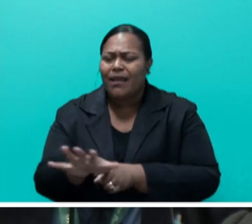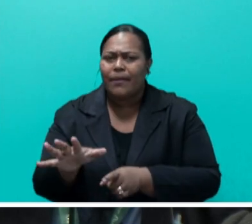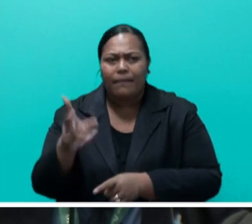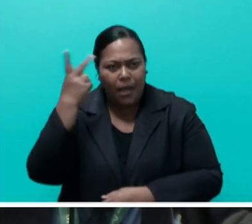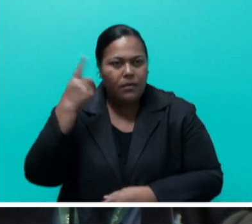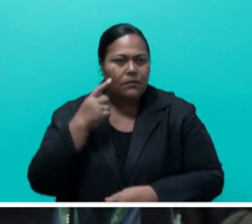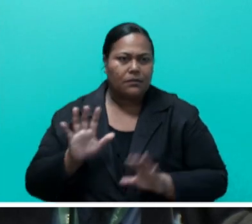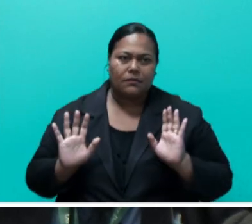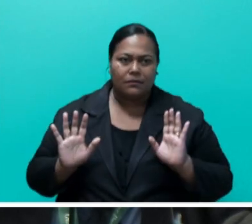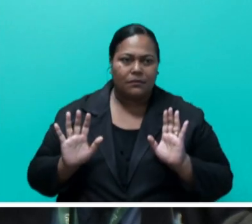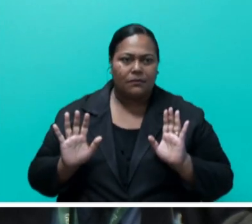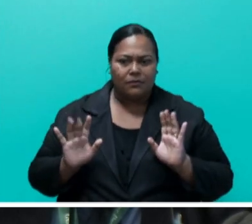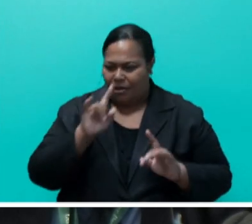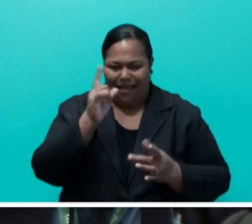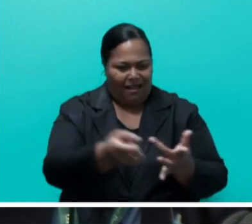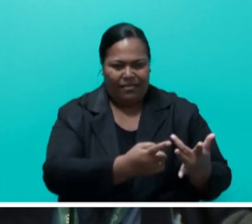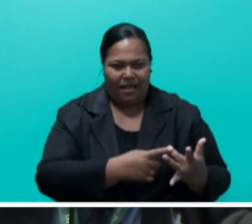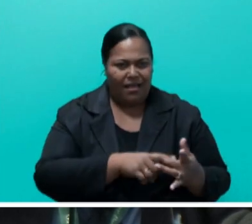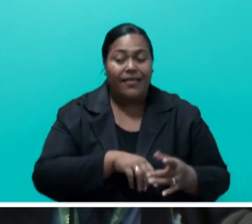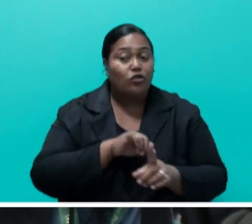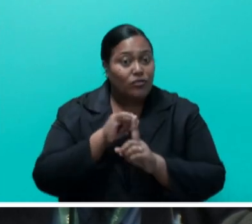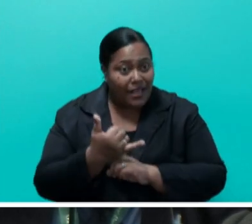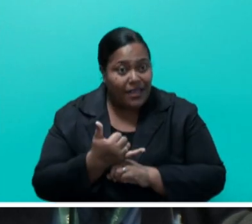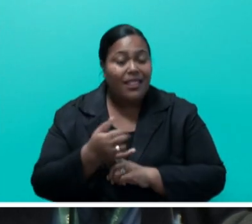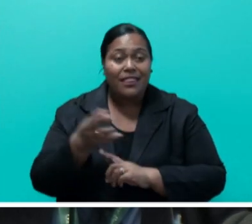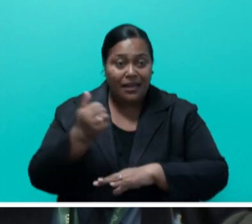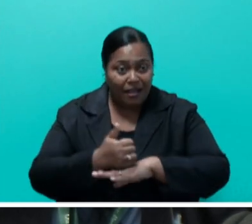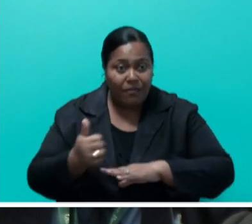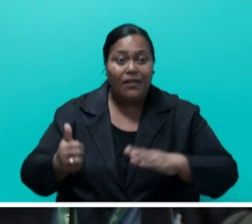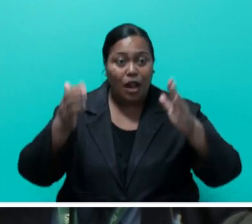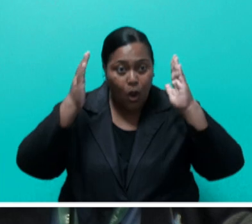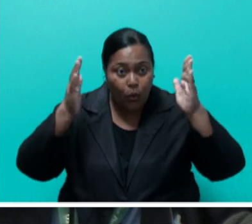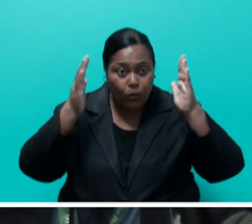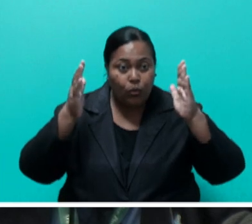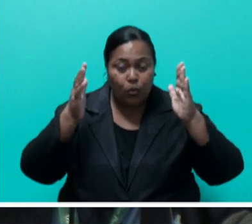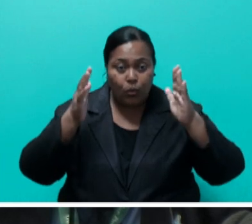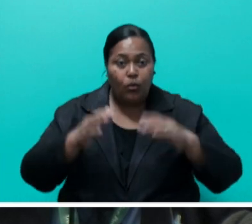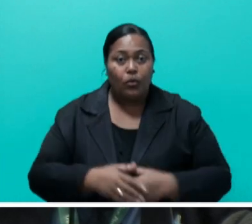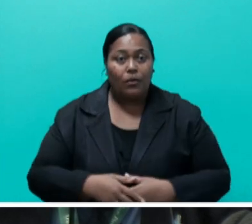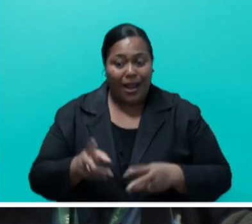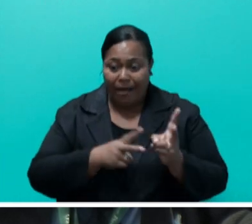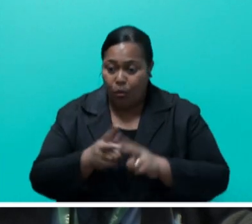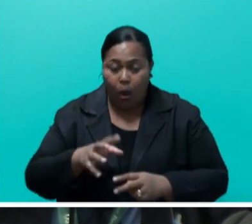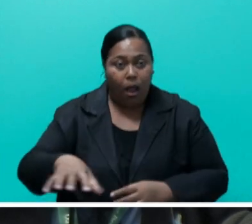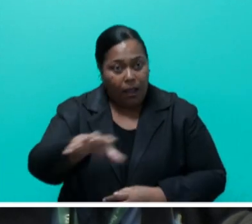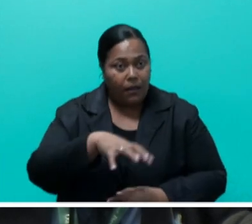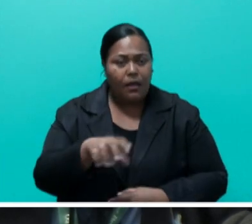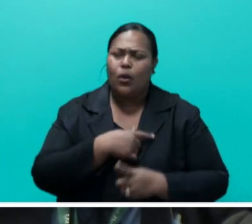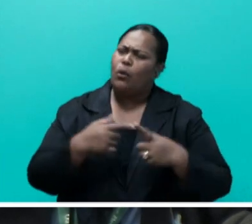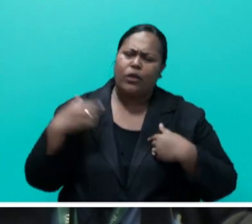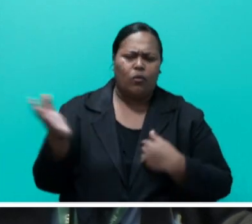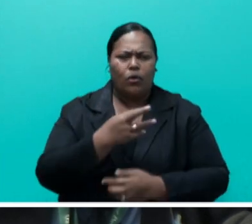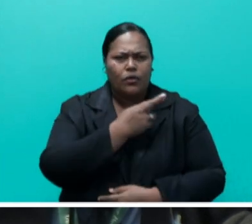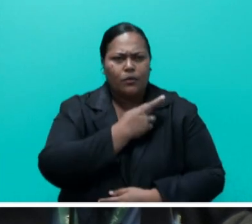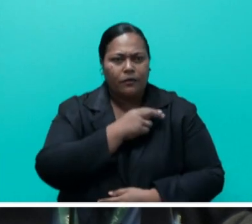that. Then there is the rest of society, then government, Nalutu, Nabanua. We are all responsible for